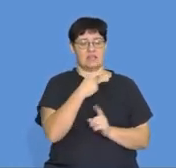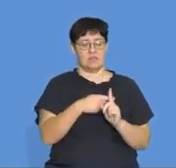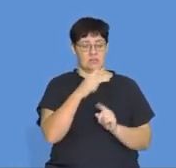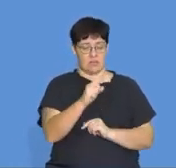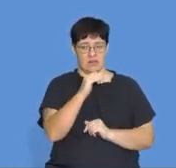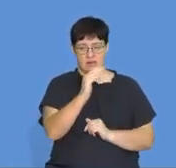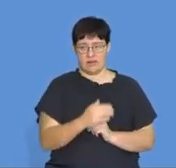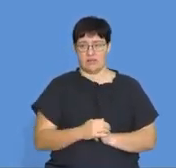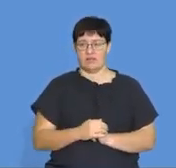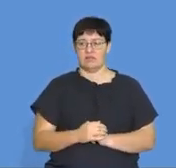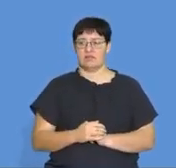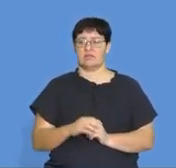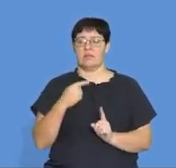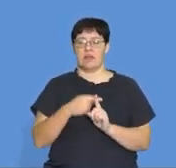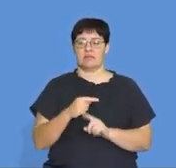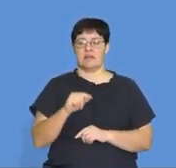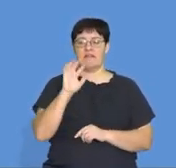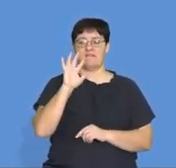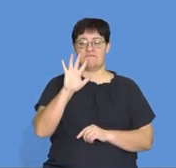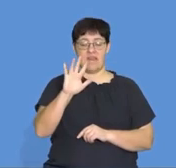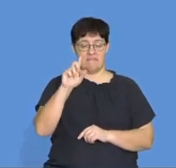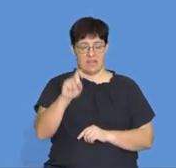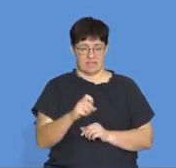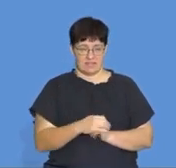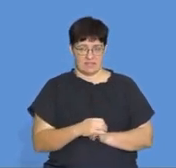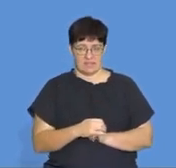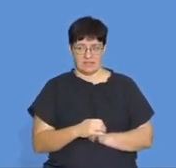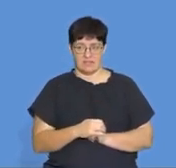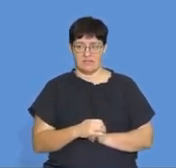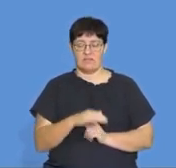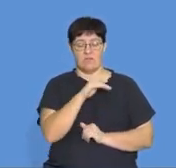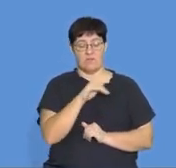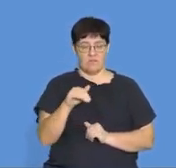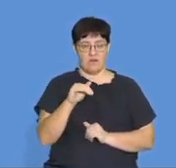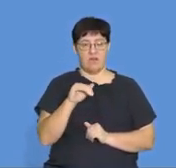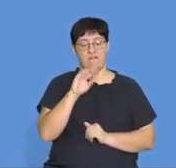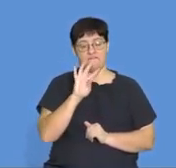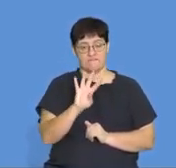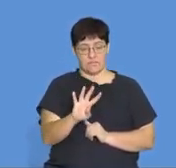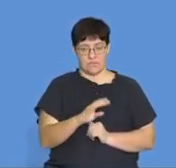1, and then plus the 5x over 4